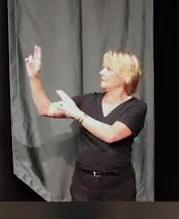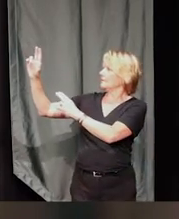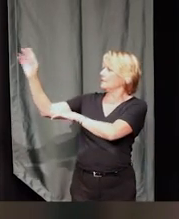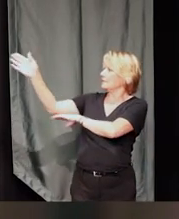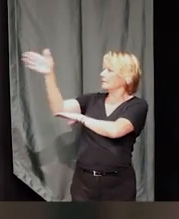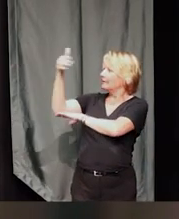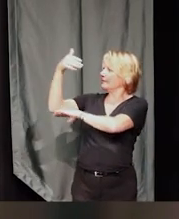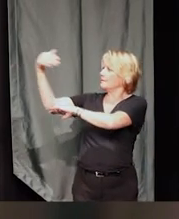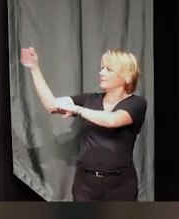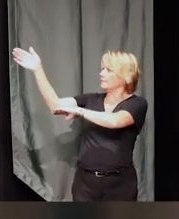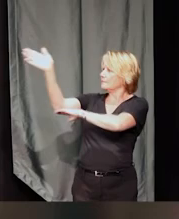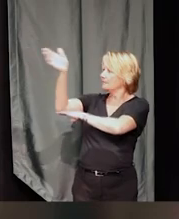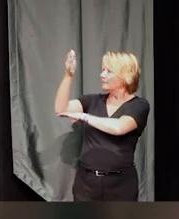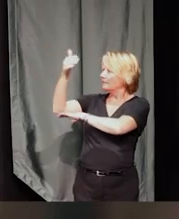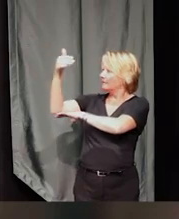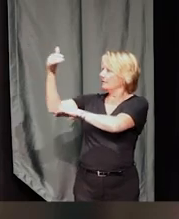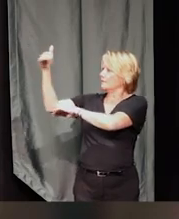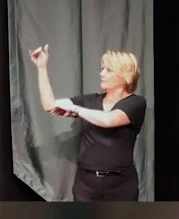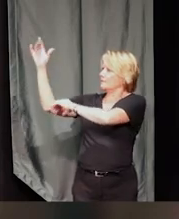hailed at the